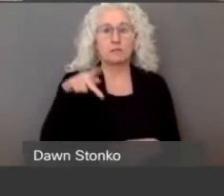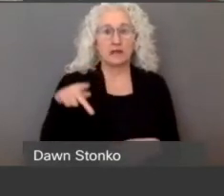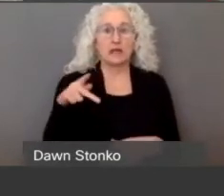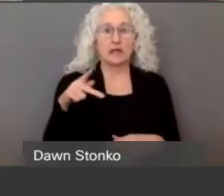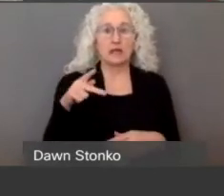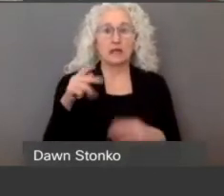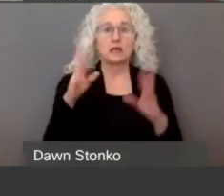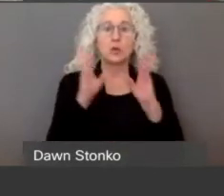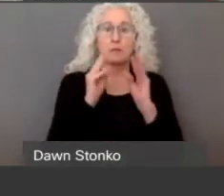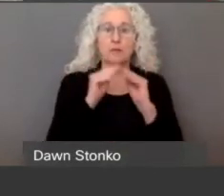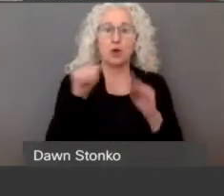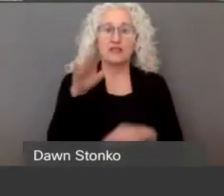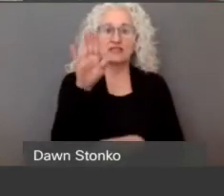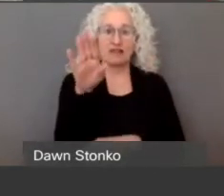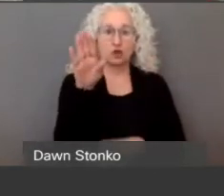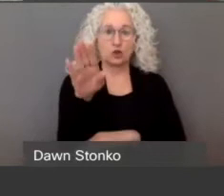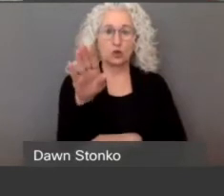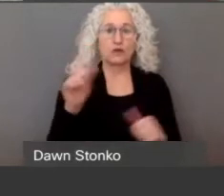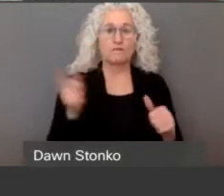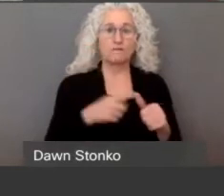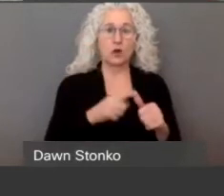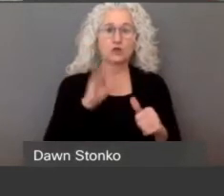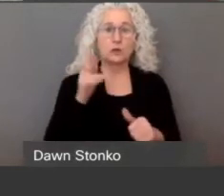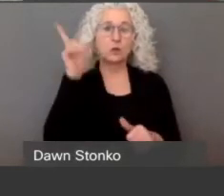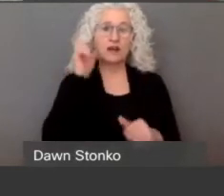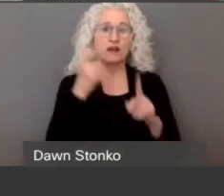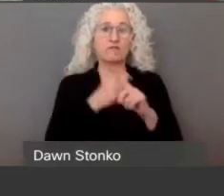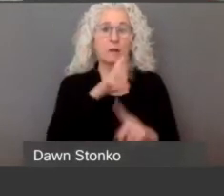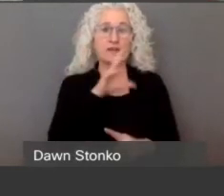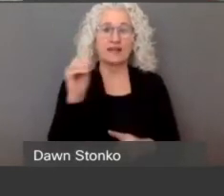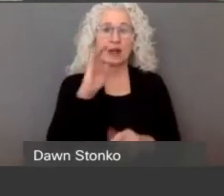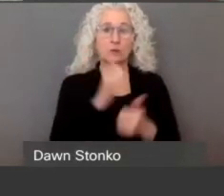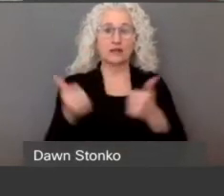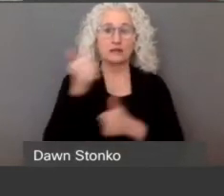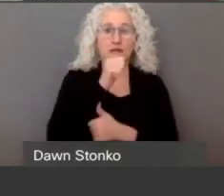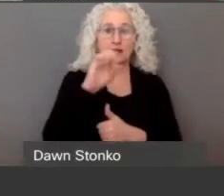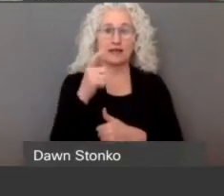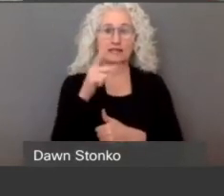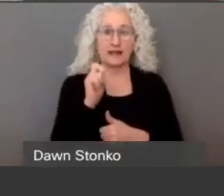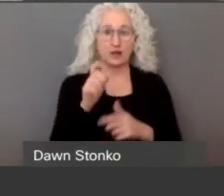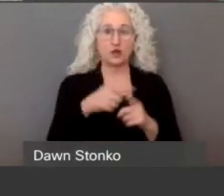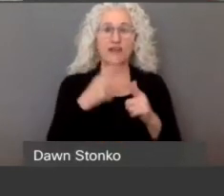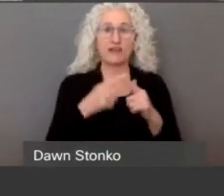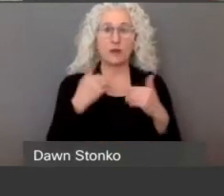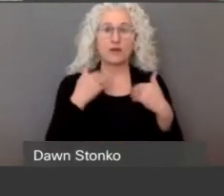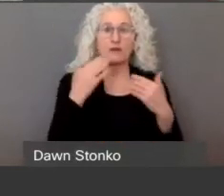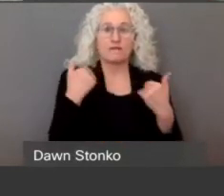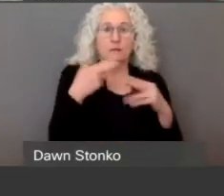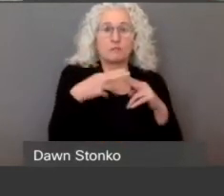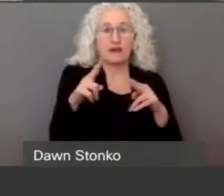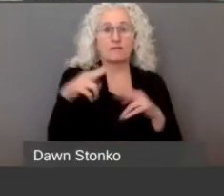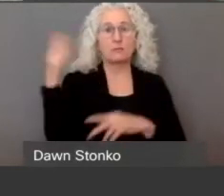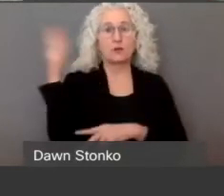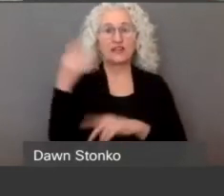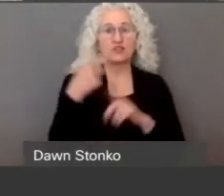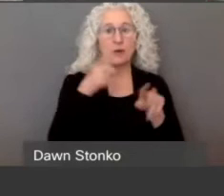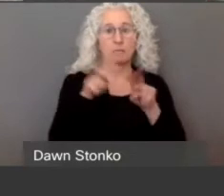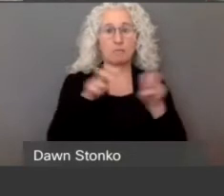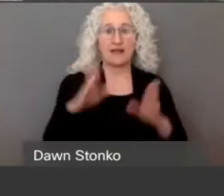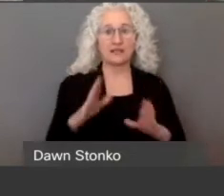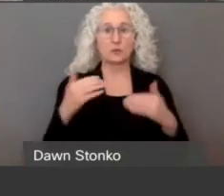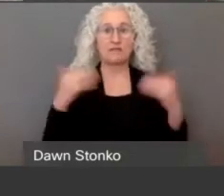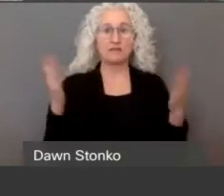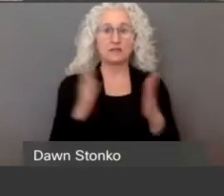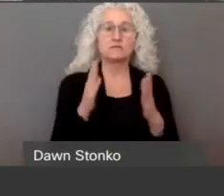this afternoon. First, we will hear from the County Executive, and then we will have brief presentations from our panelists. We have the Small